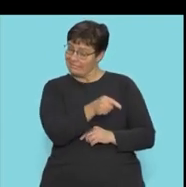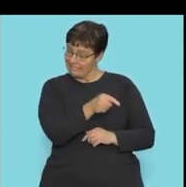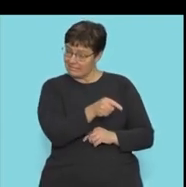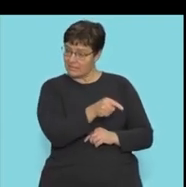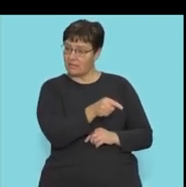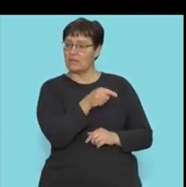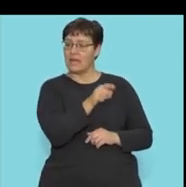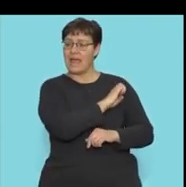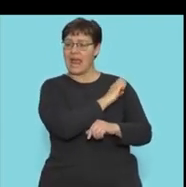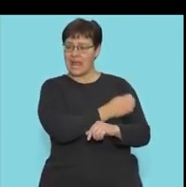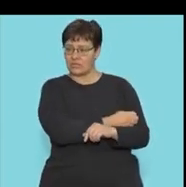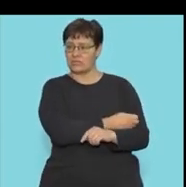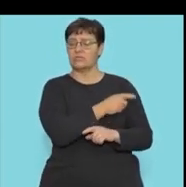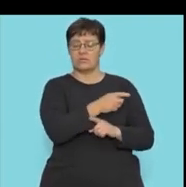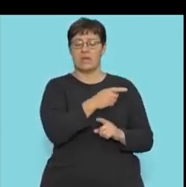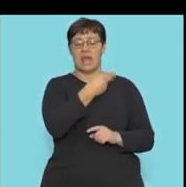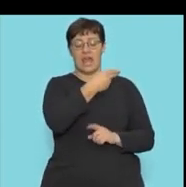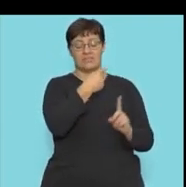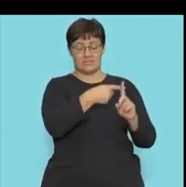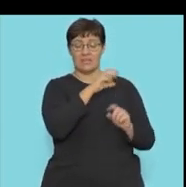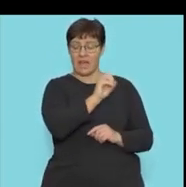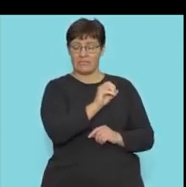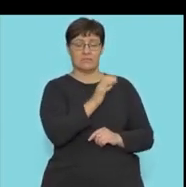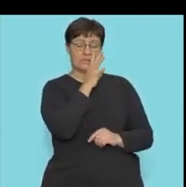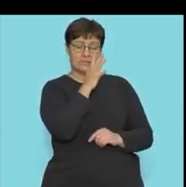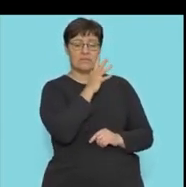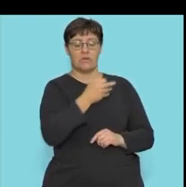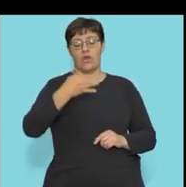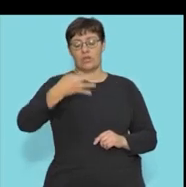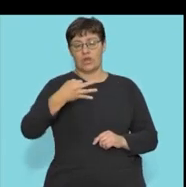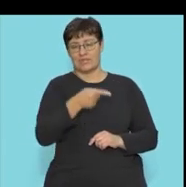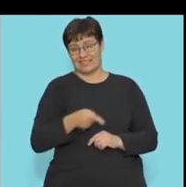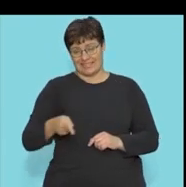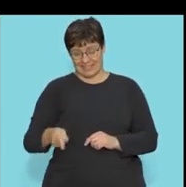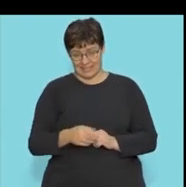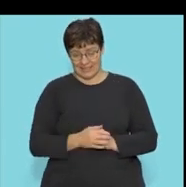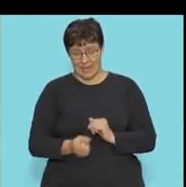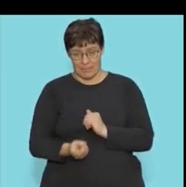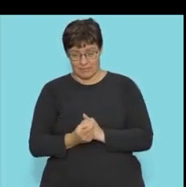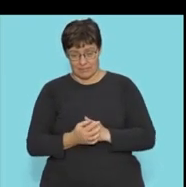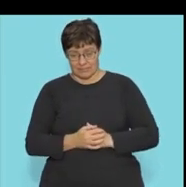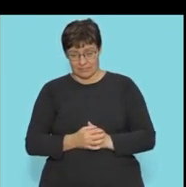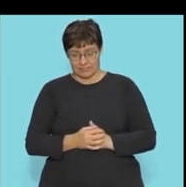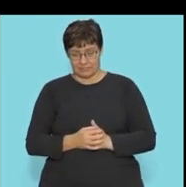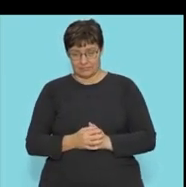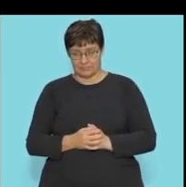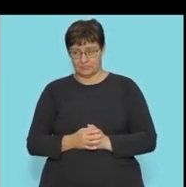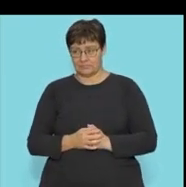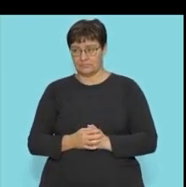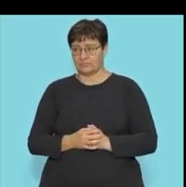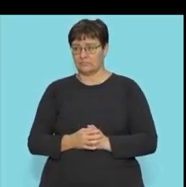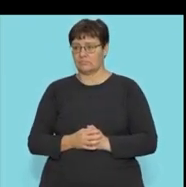mentioned that the energy-rich hydrogen atoms are then used in the third stage of the